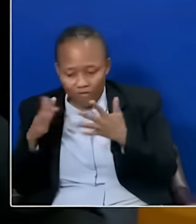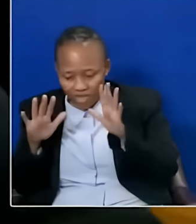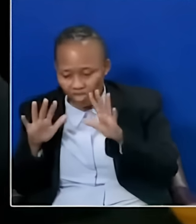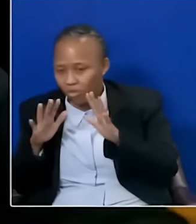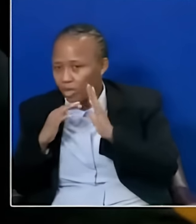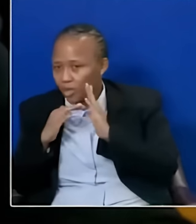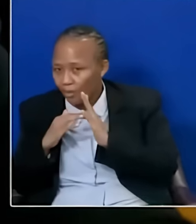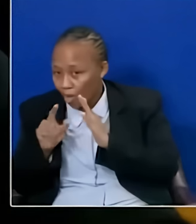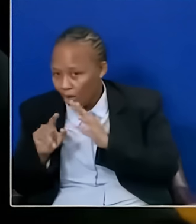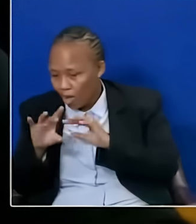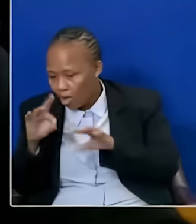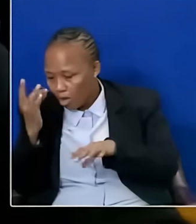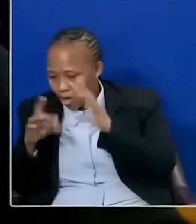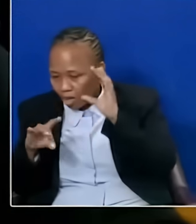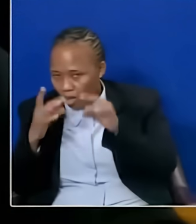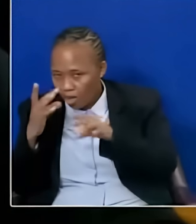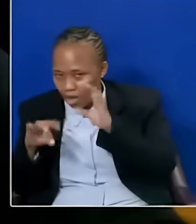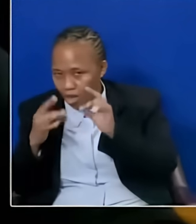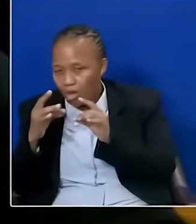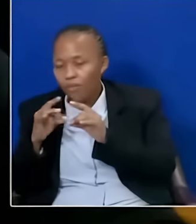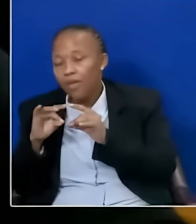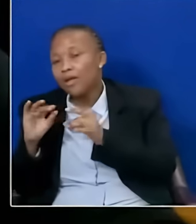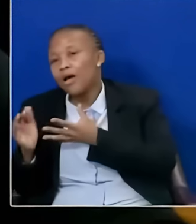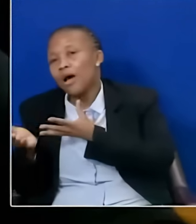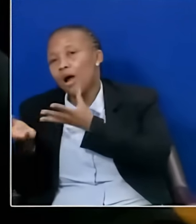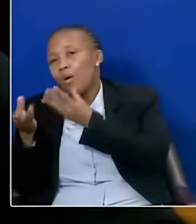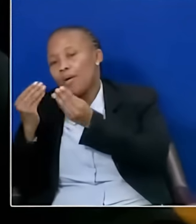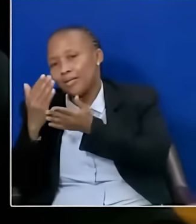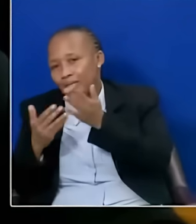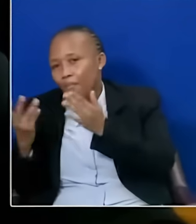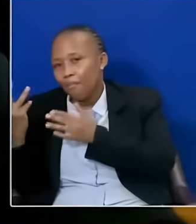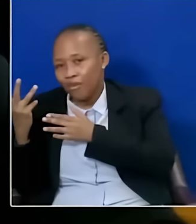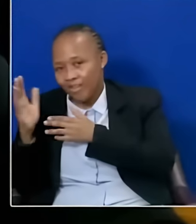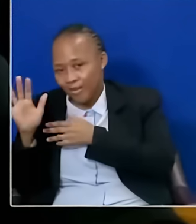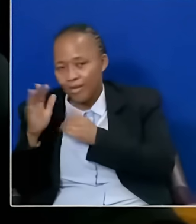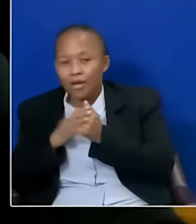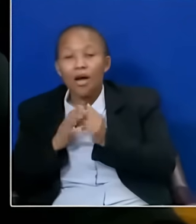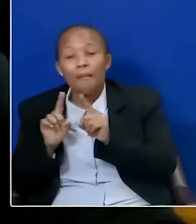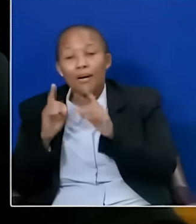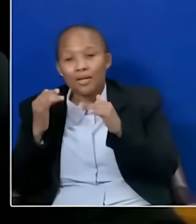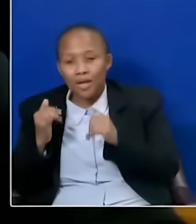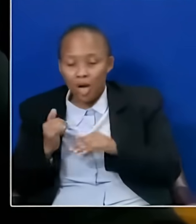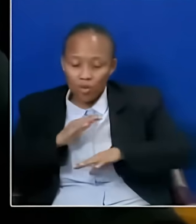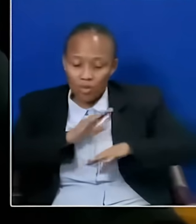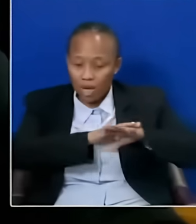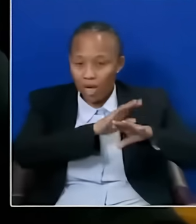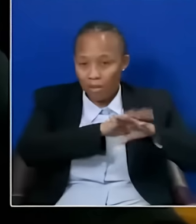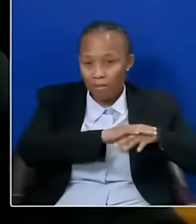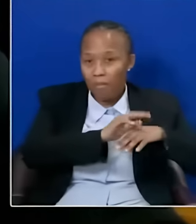Officer Modise. The explanation for the lapse of time between the end of May and